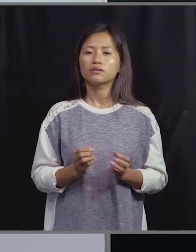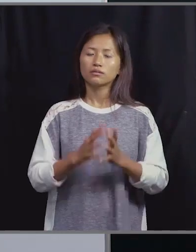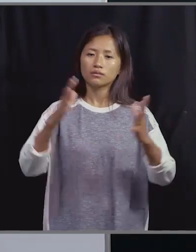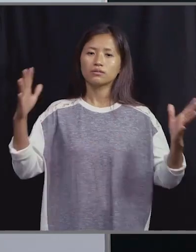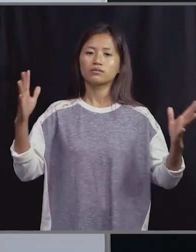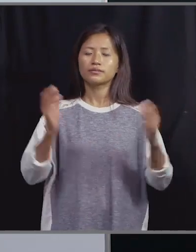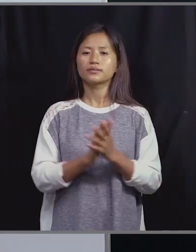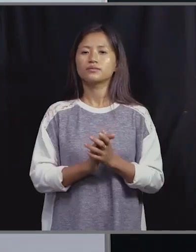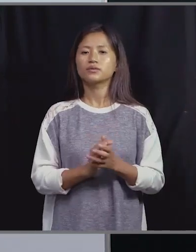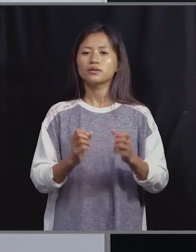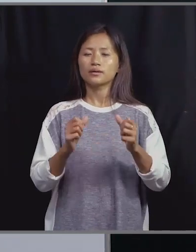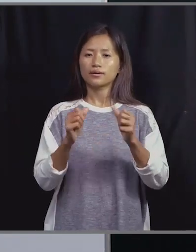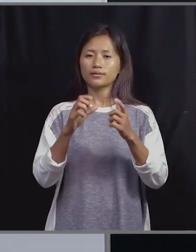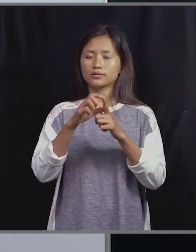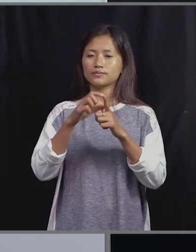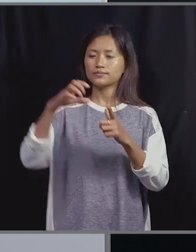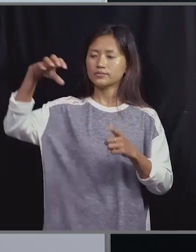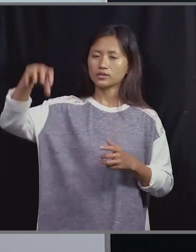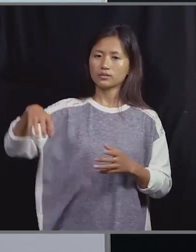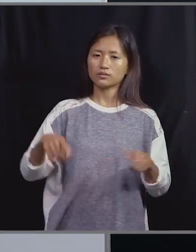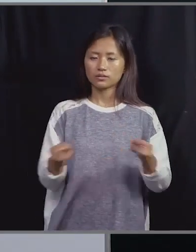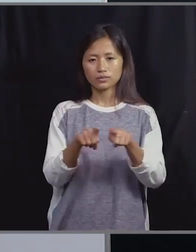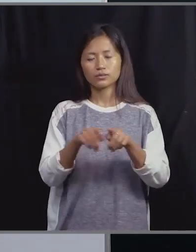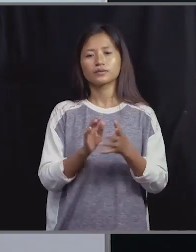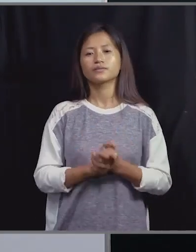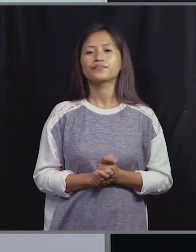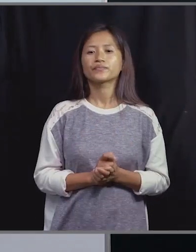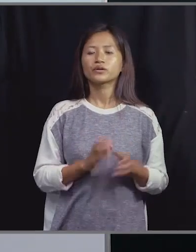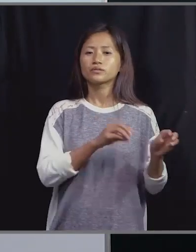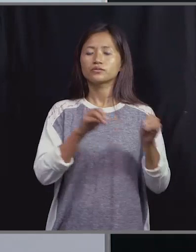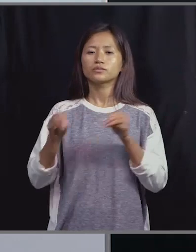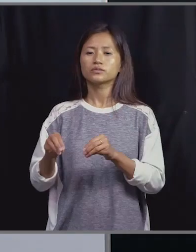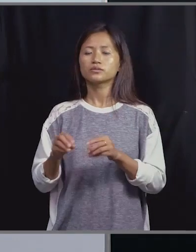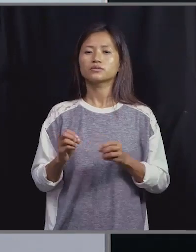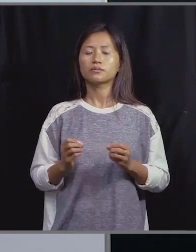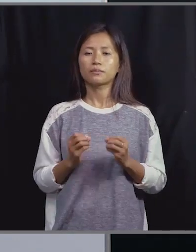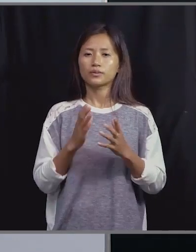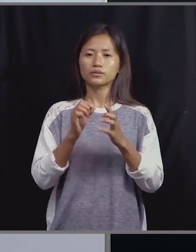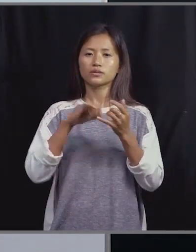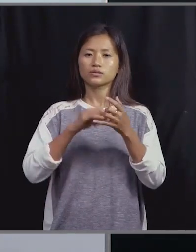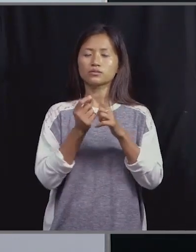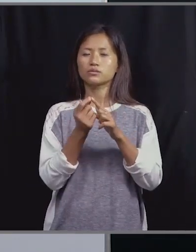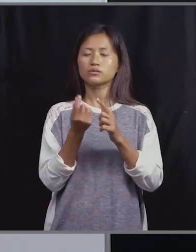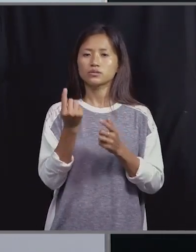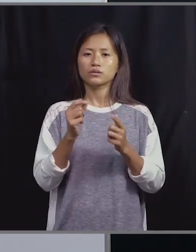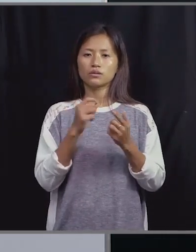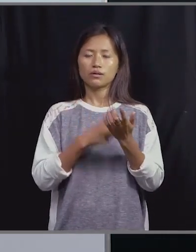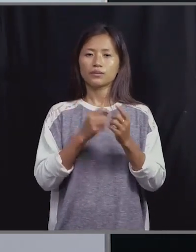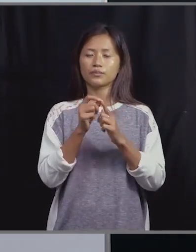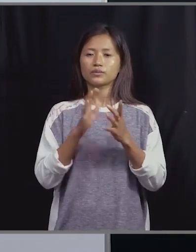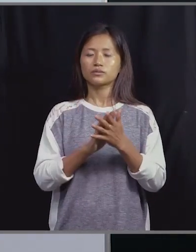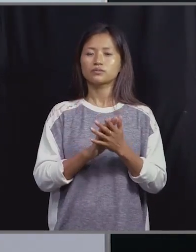large to a district, to other districts as well. However, the movement was suppressed by the police, or the movement was put